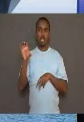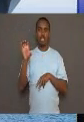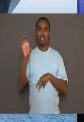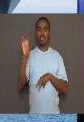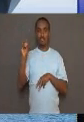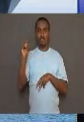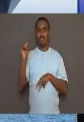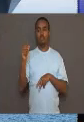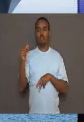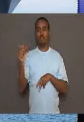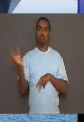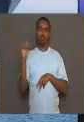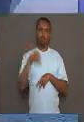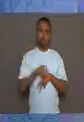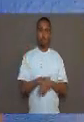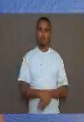950 birr.